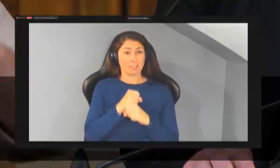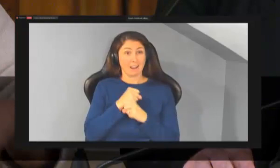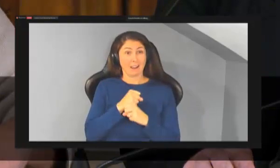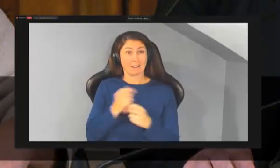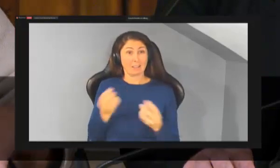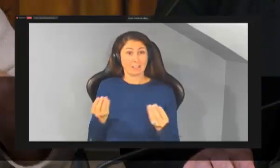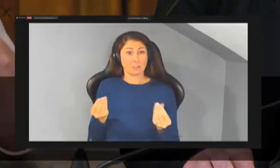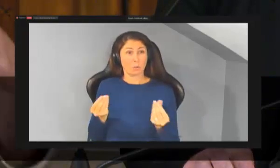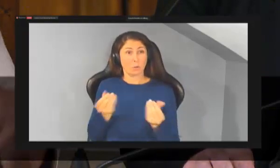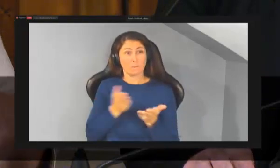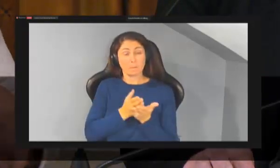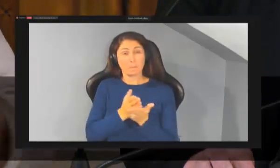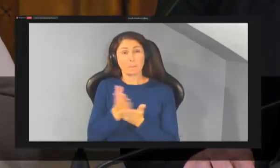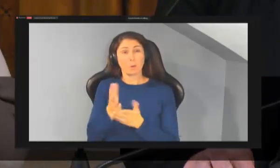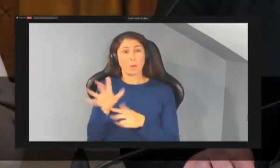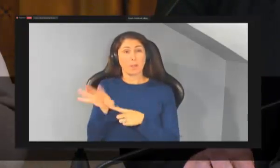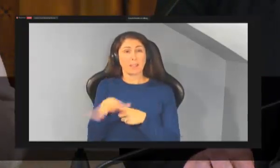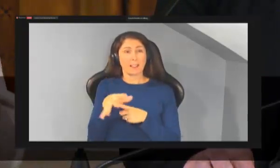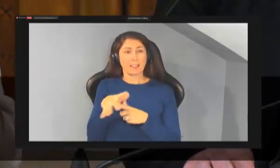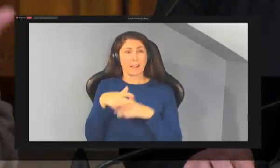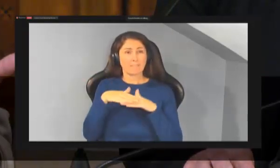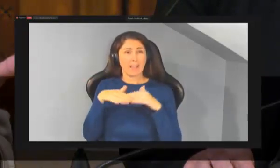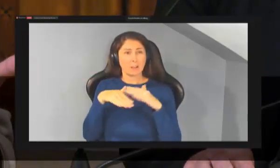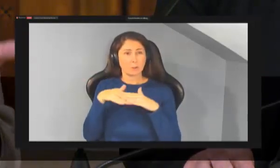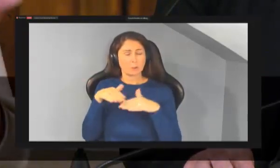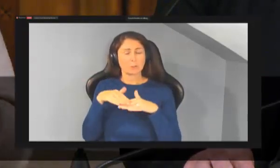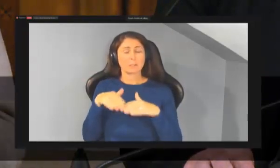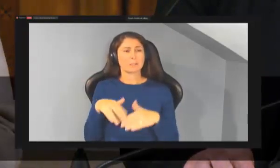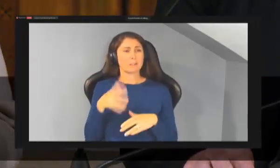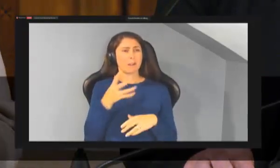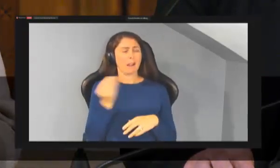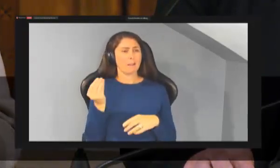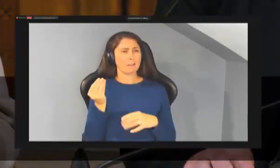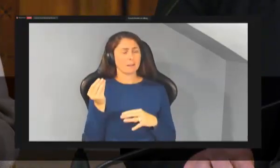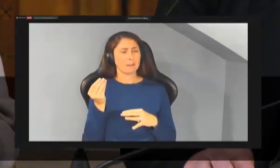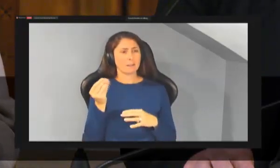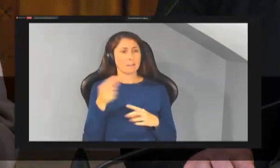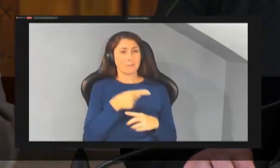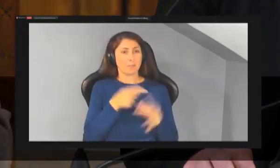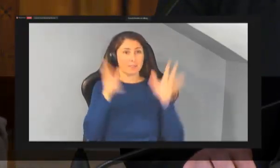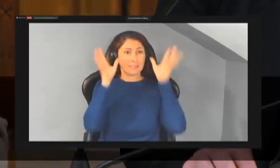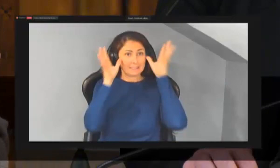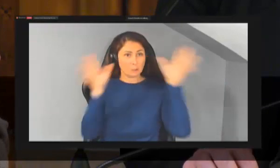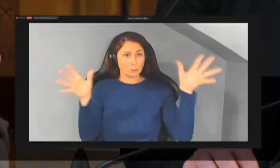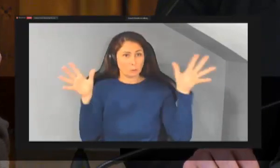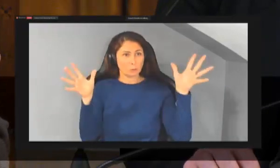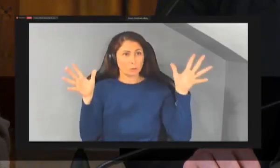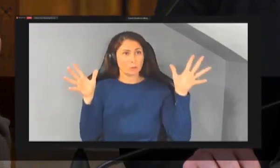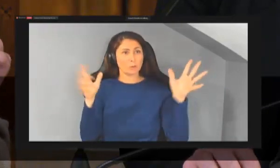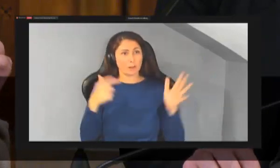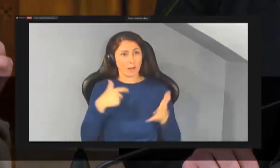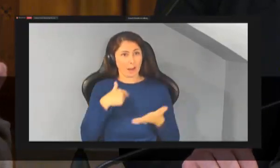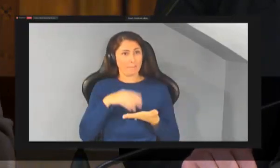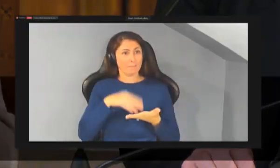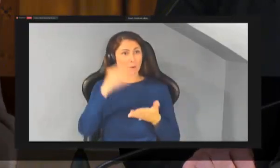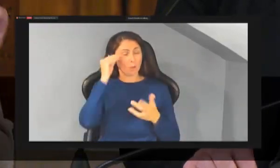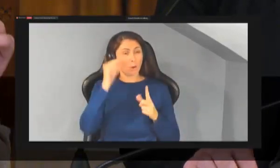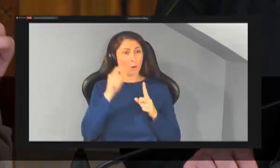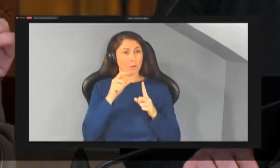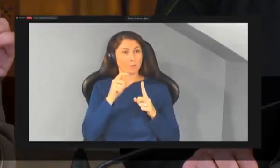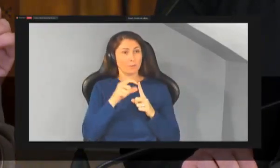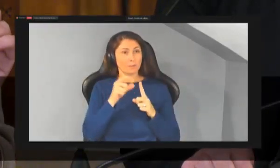through the leaf layers and all that kind of stuff, and then the deer which I've learned the technical term, just like goats,